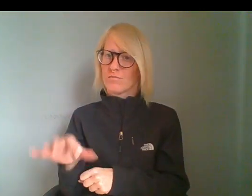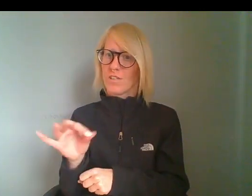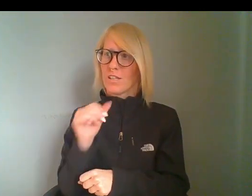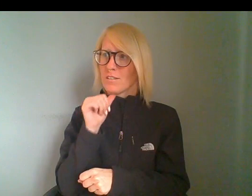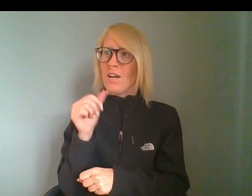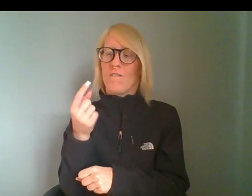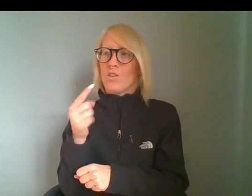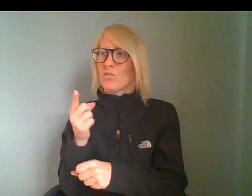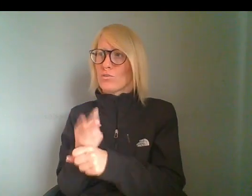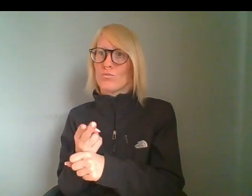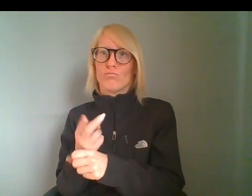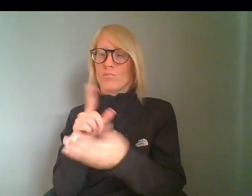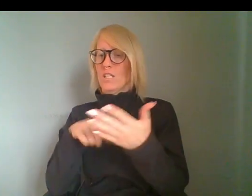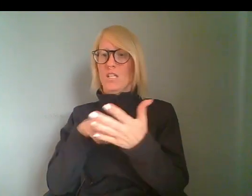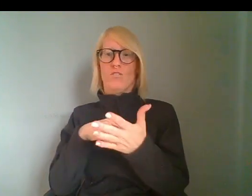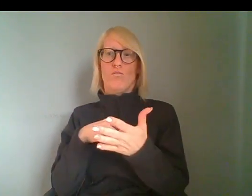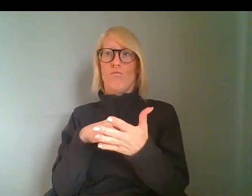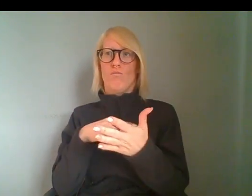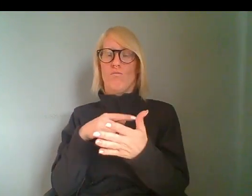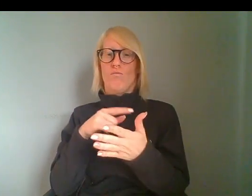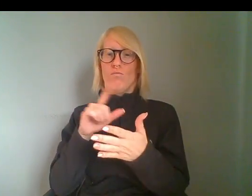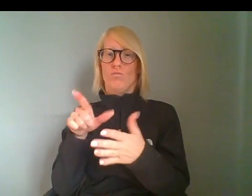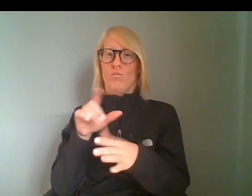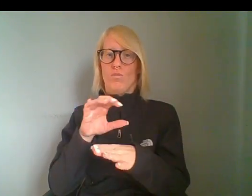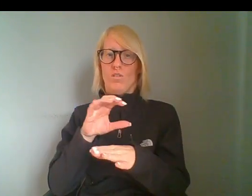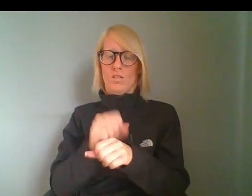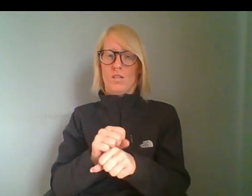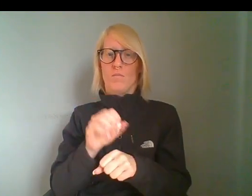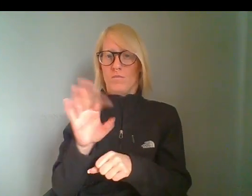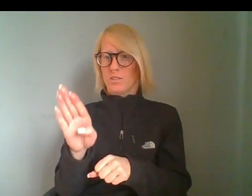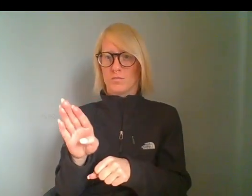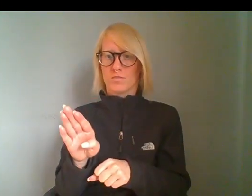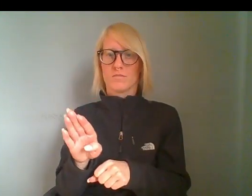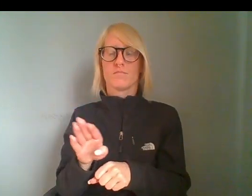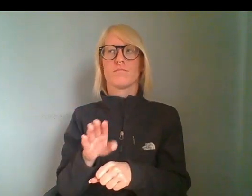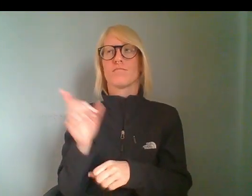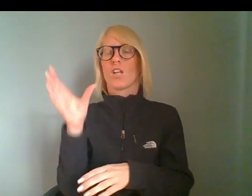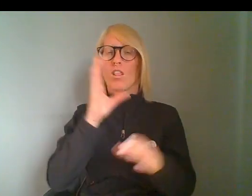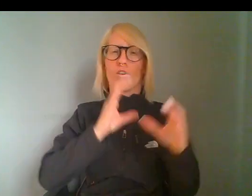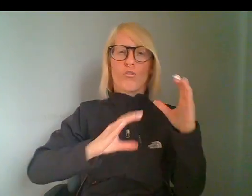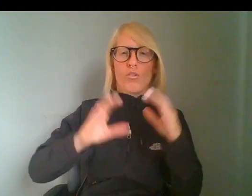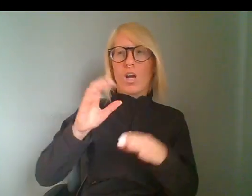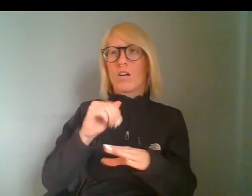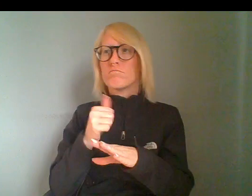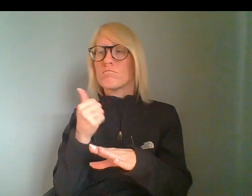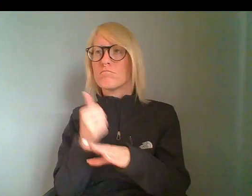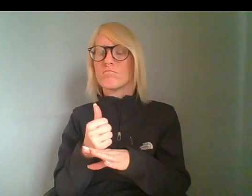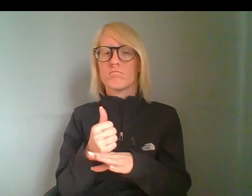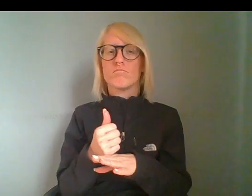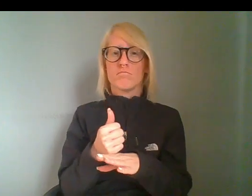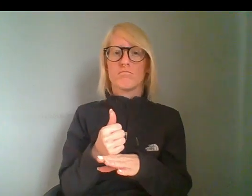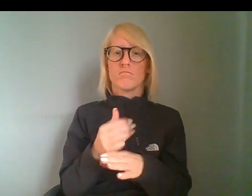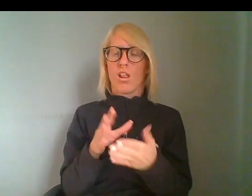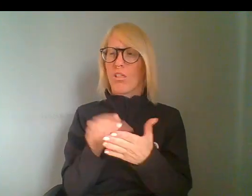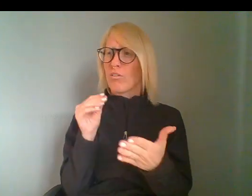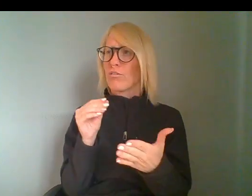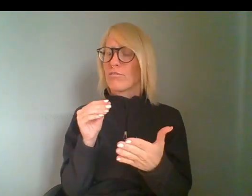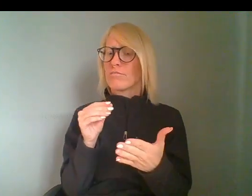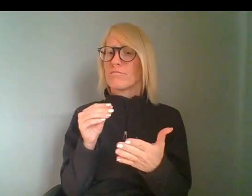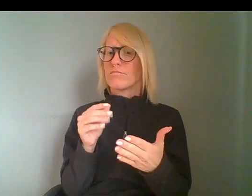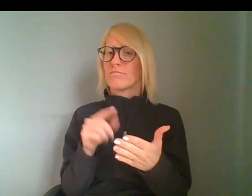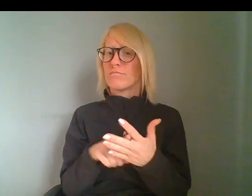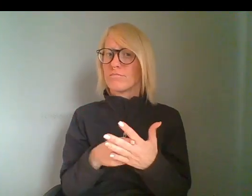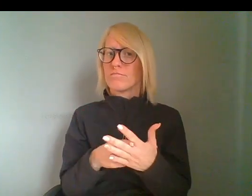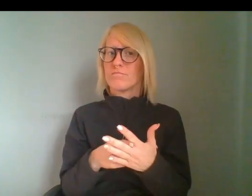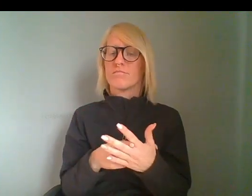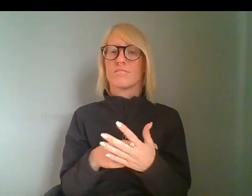down, but if you're ready to go to that next step, you can at least set up the account and start looking around. And again, please call me. This